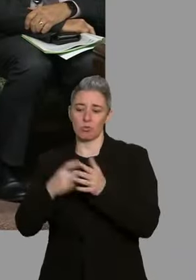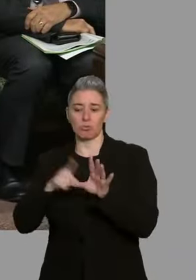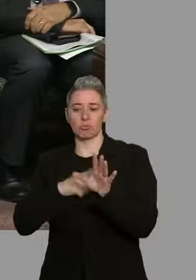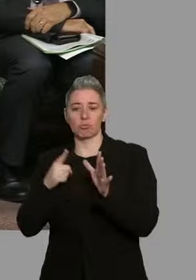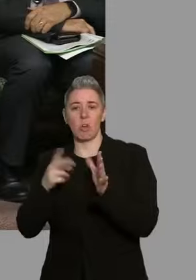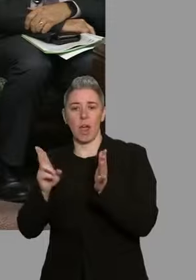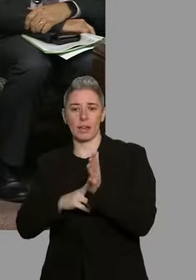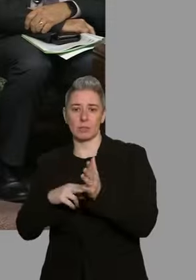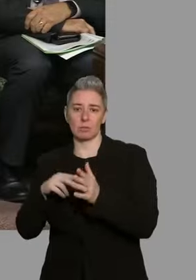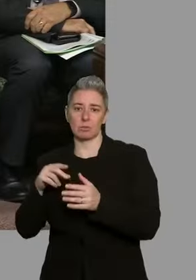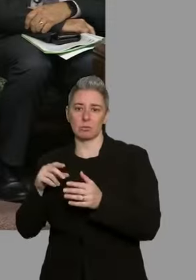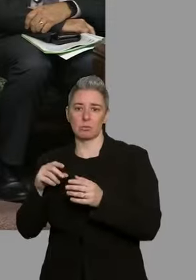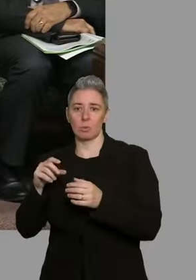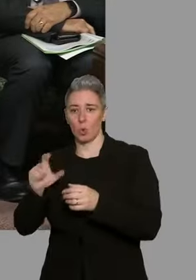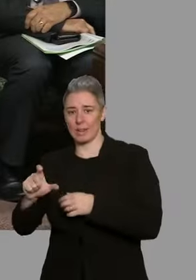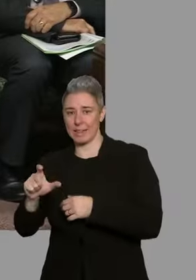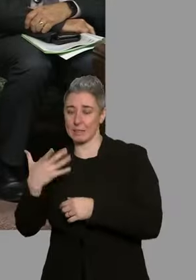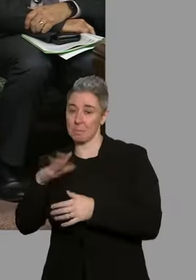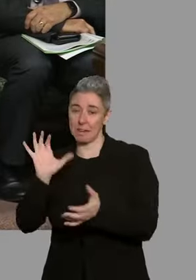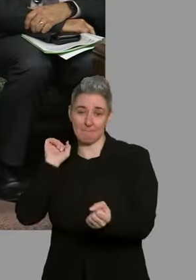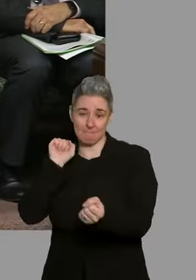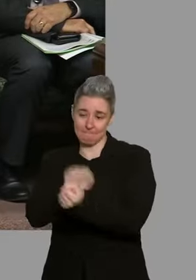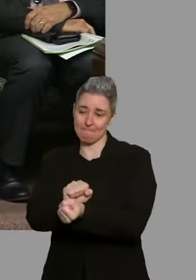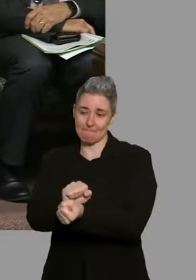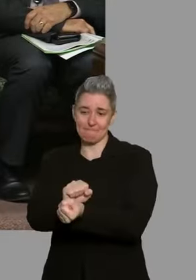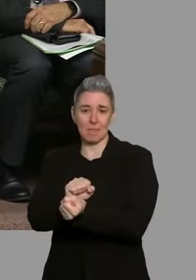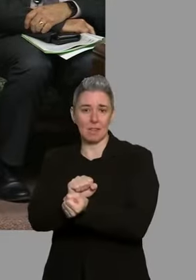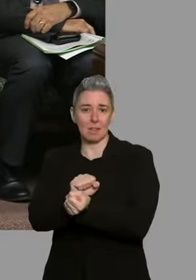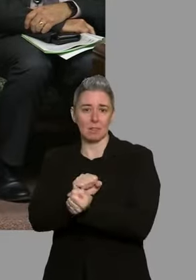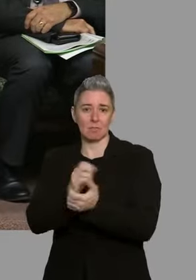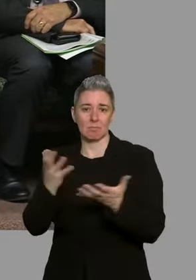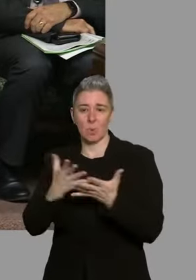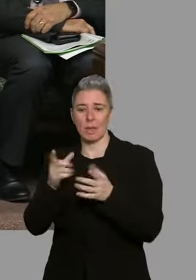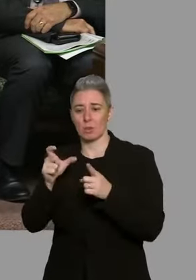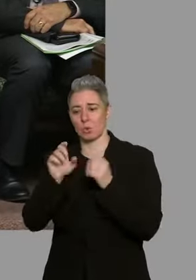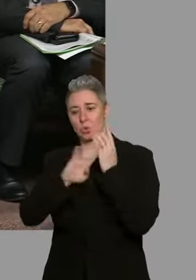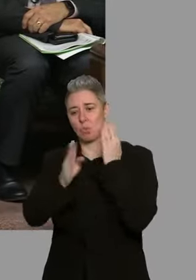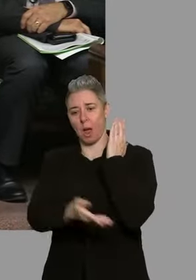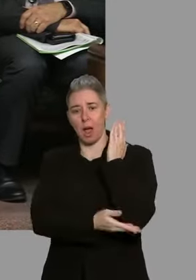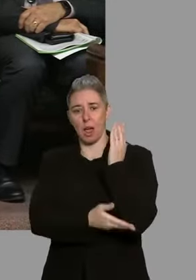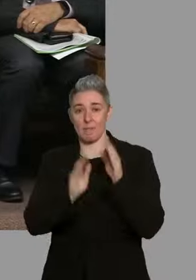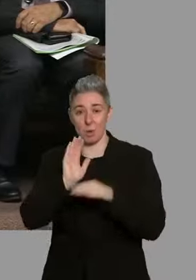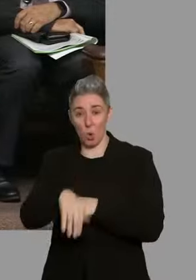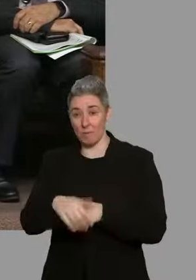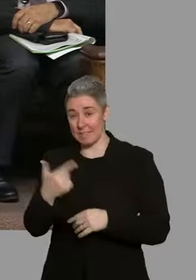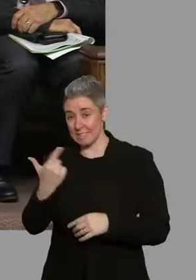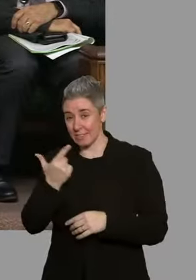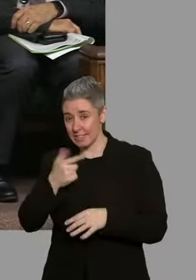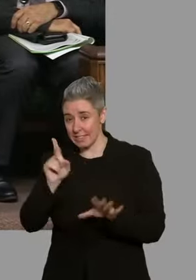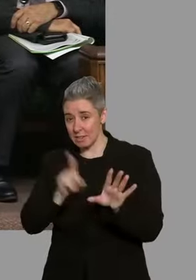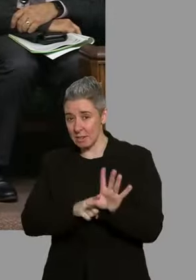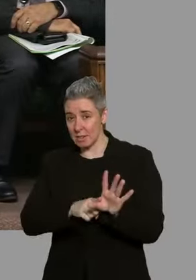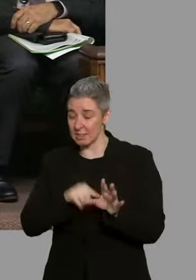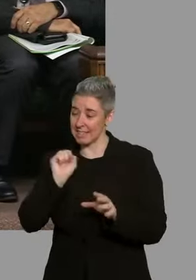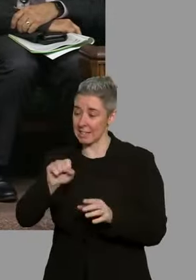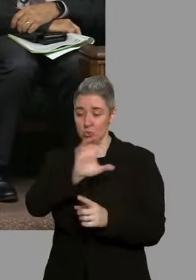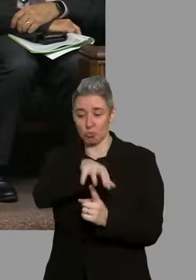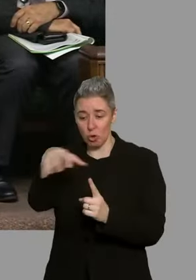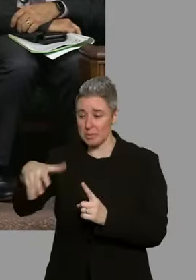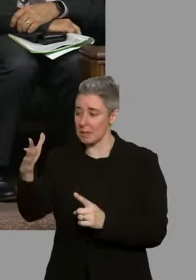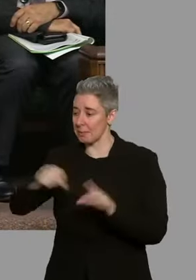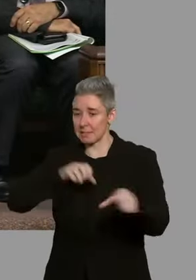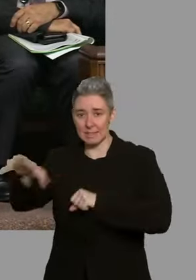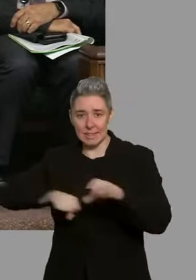unjudicial process. The Prime Minister has been to UAE. I want to ask the Prime Minister whether, when he went there, did he